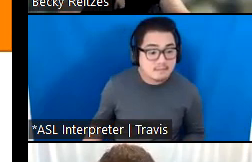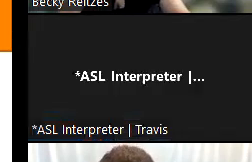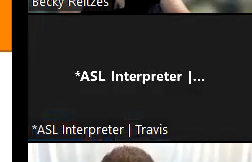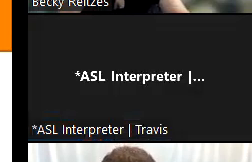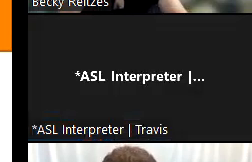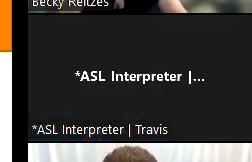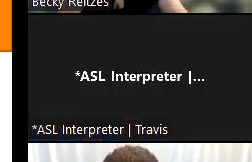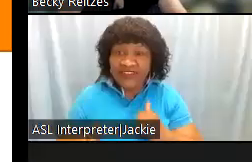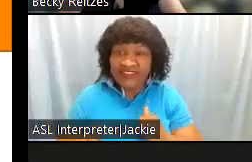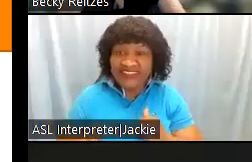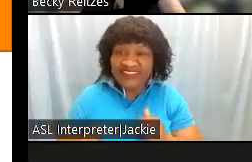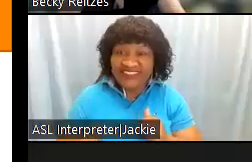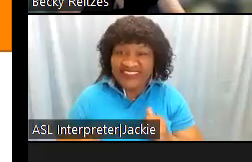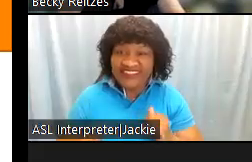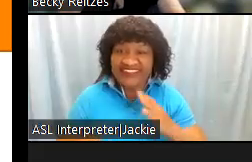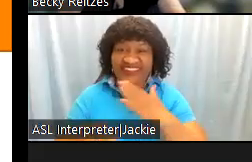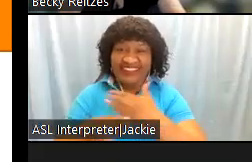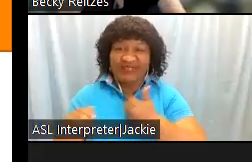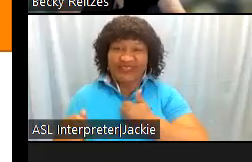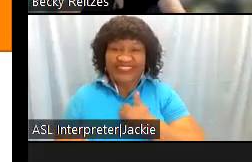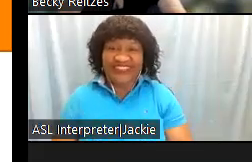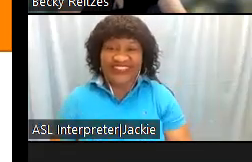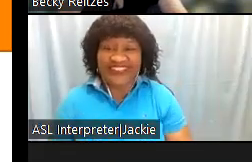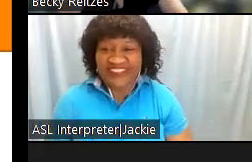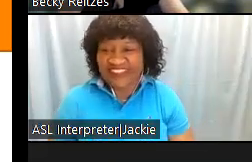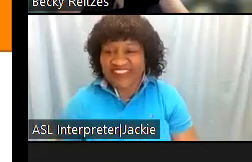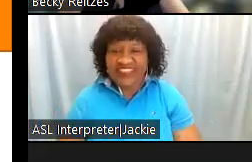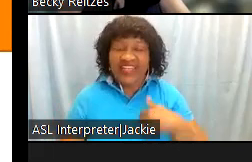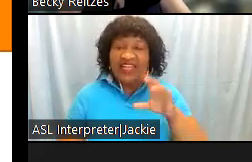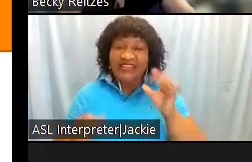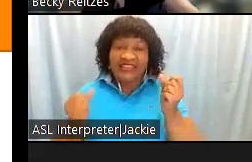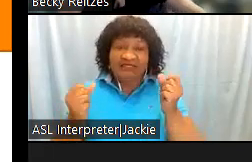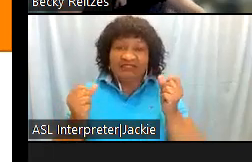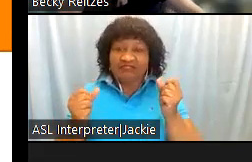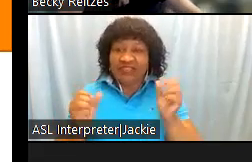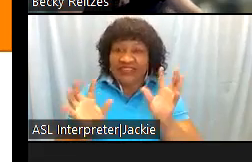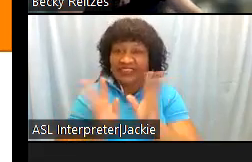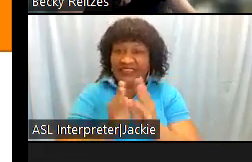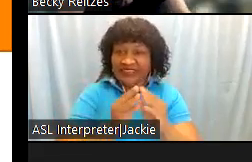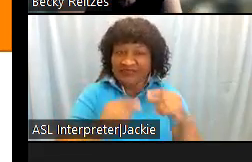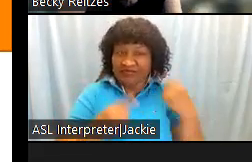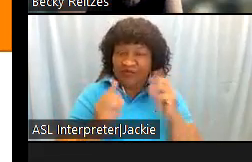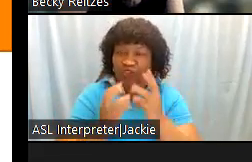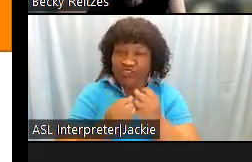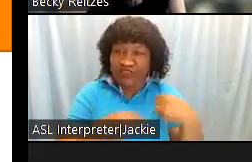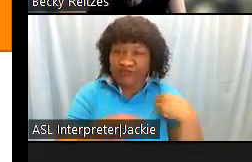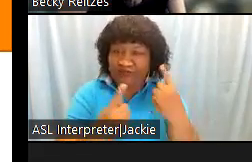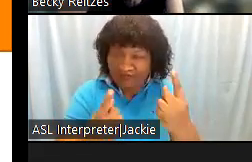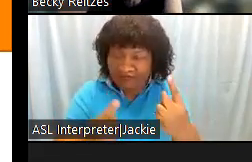sorry, I interrupted myself. I did a series recently with